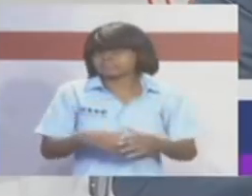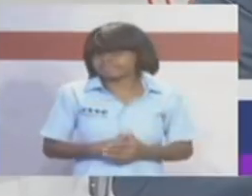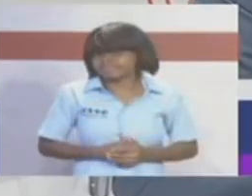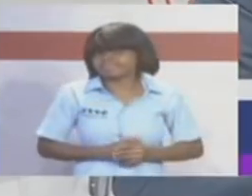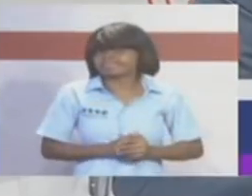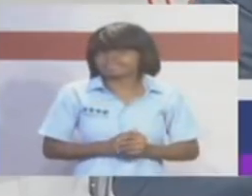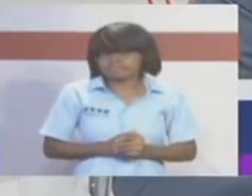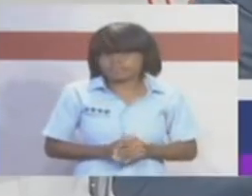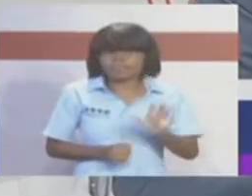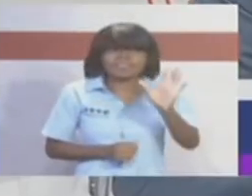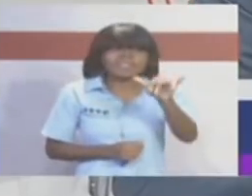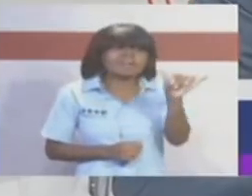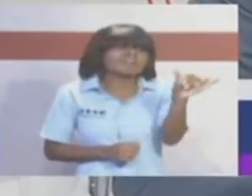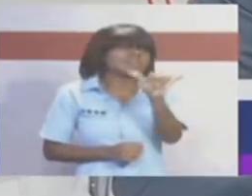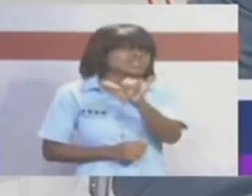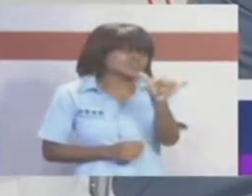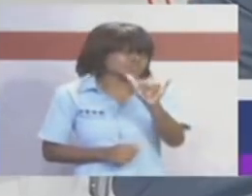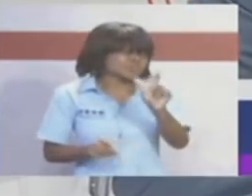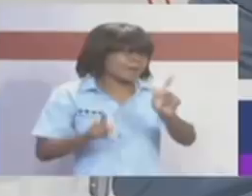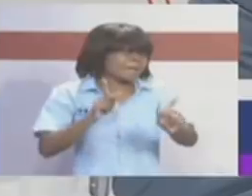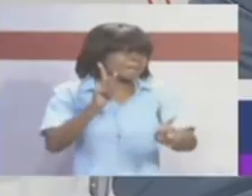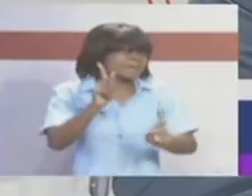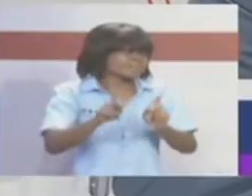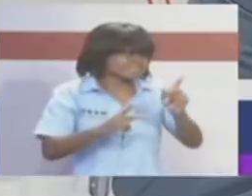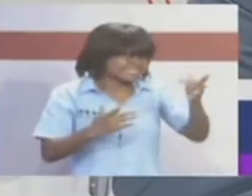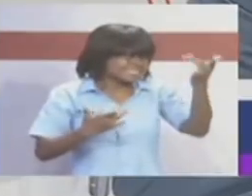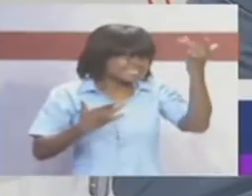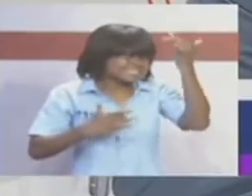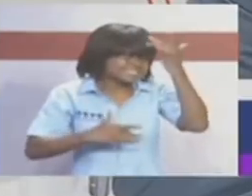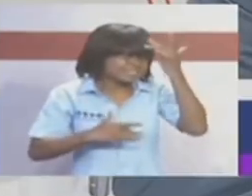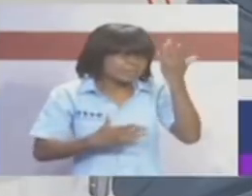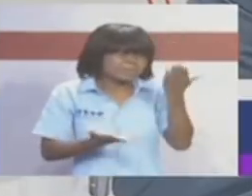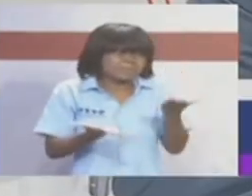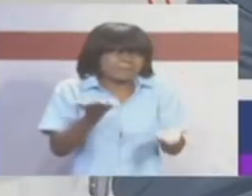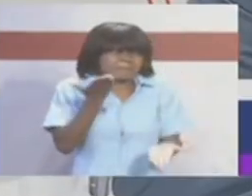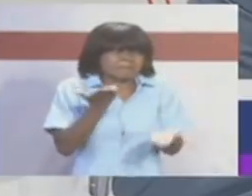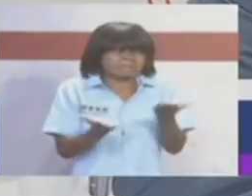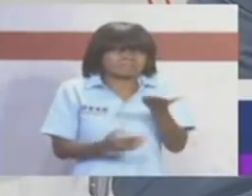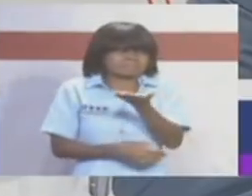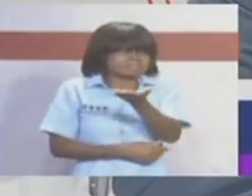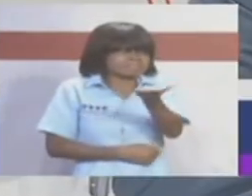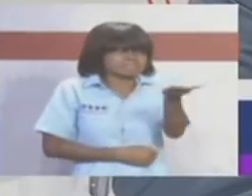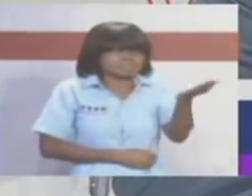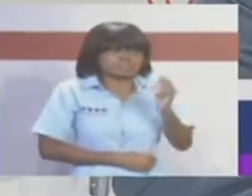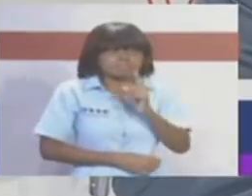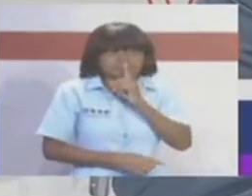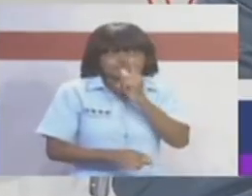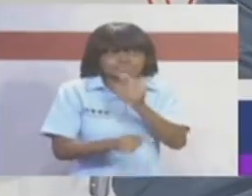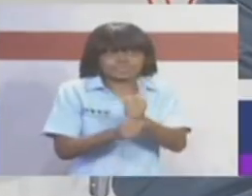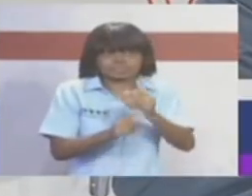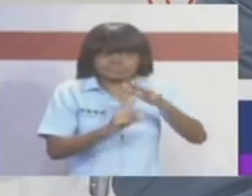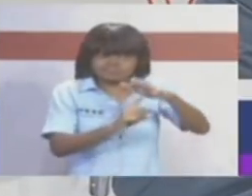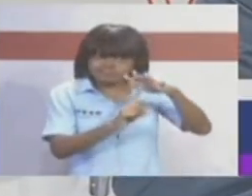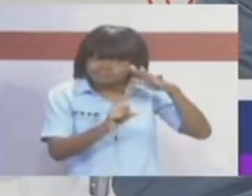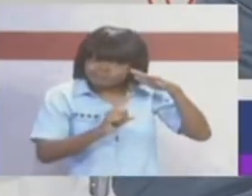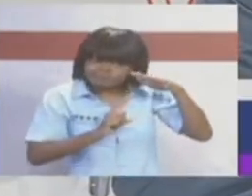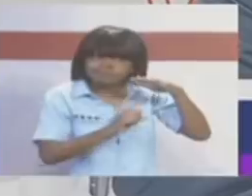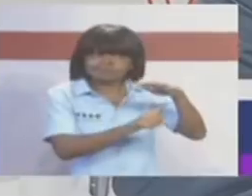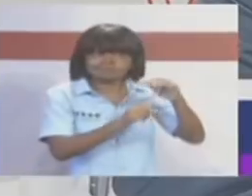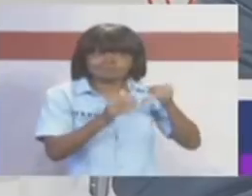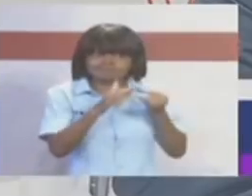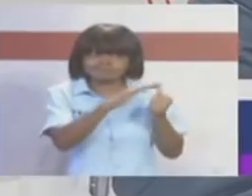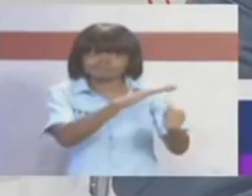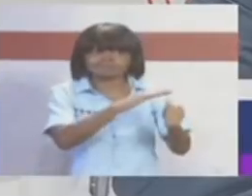the home. So we do want to encourage, where that may be the case, and it may not be in the majority of instances, but where that may be the case, we still do want